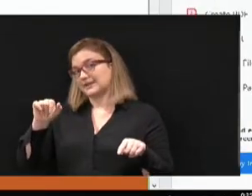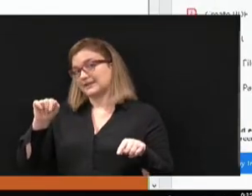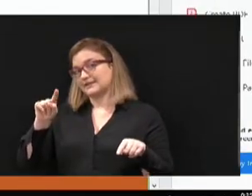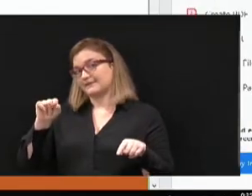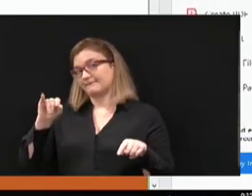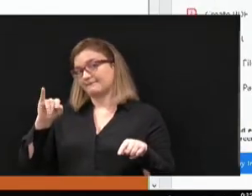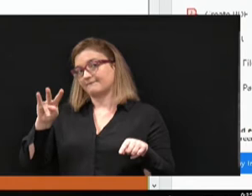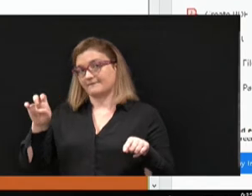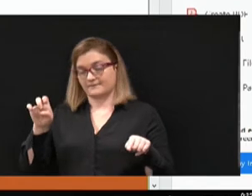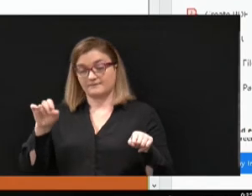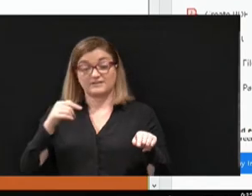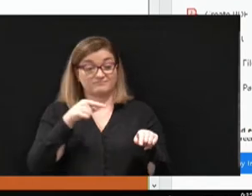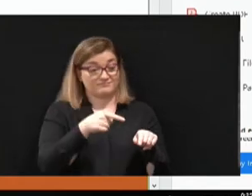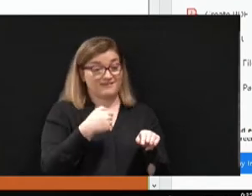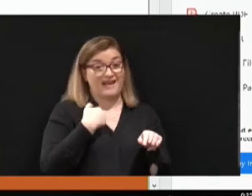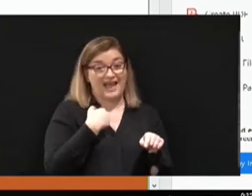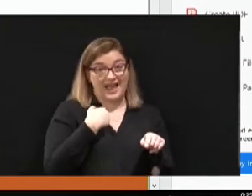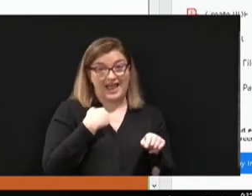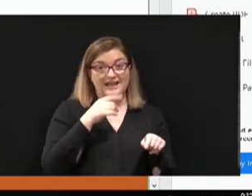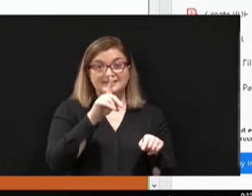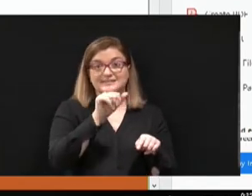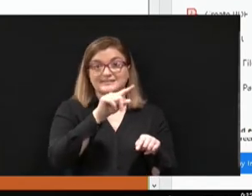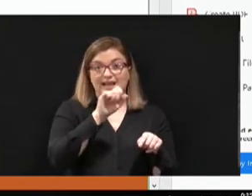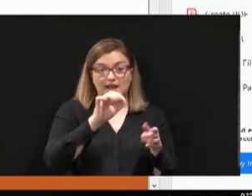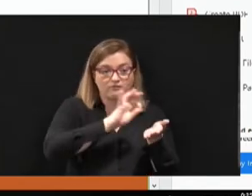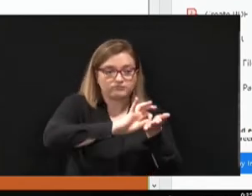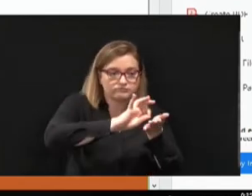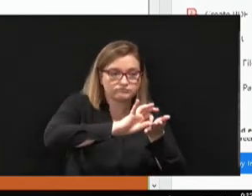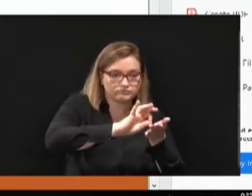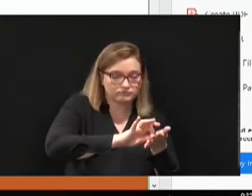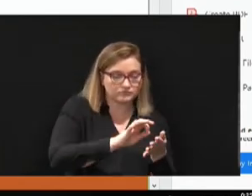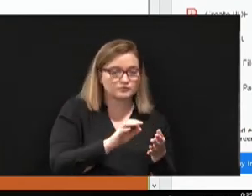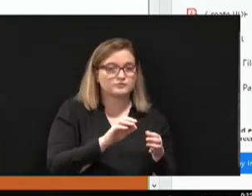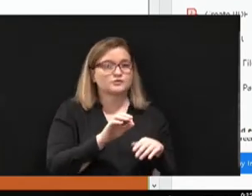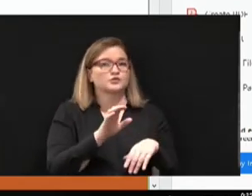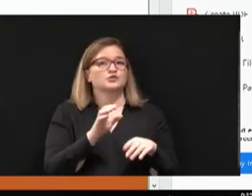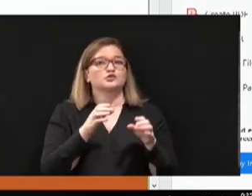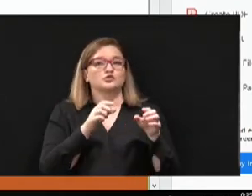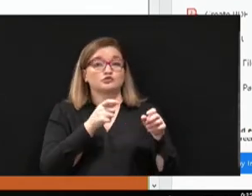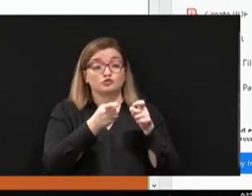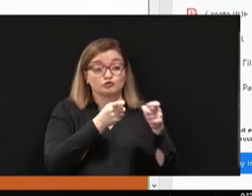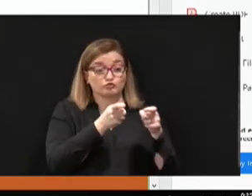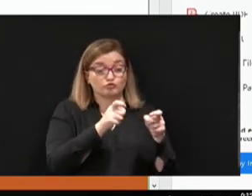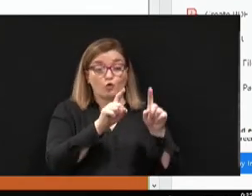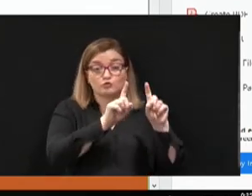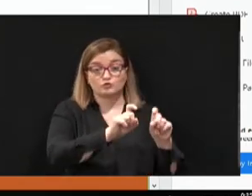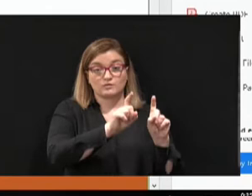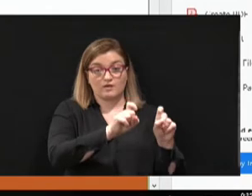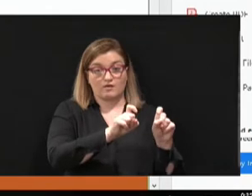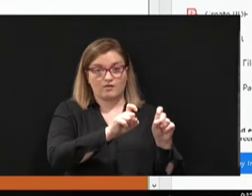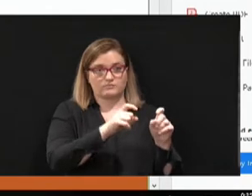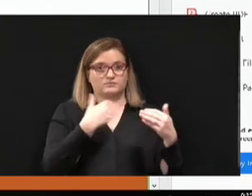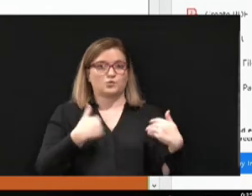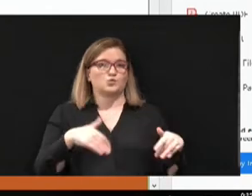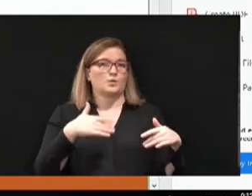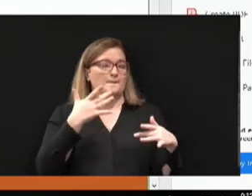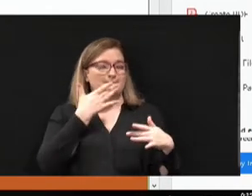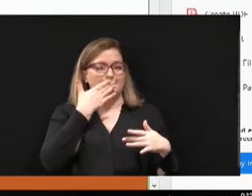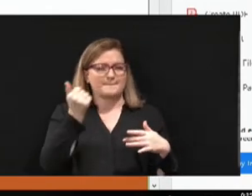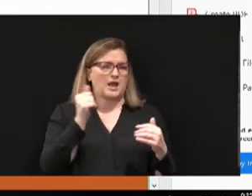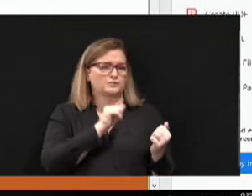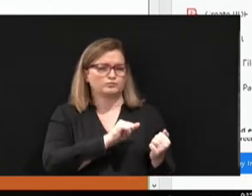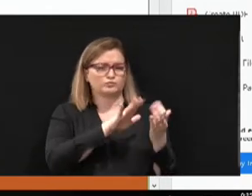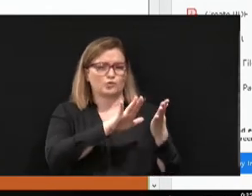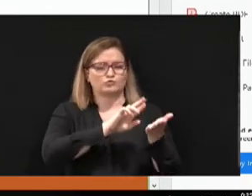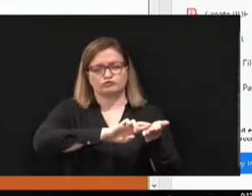research that has data, that randomized controlled trials, which is the gold standard of research. And they looked